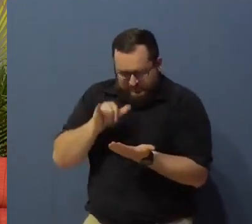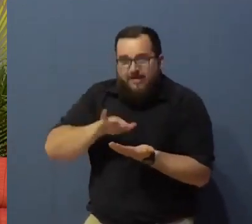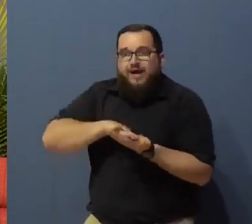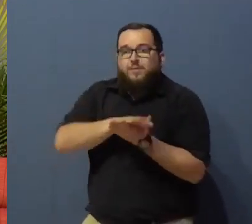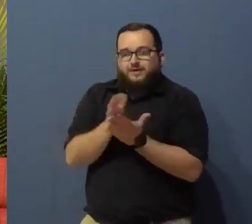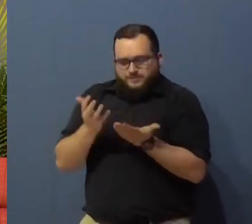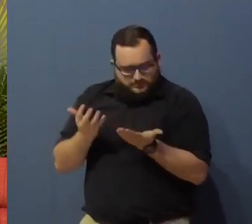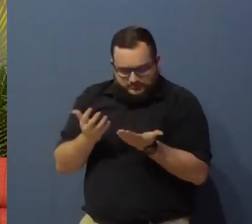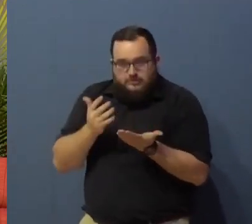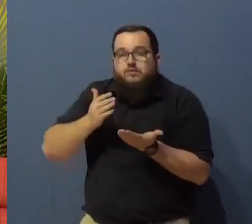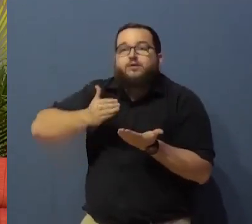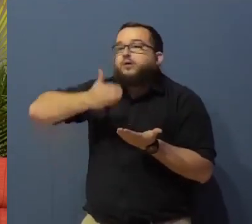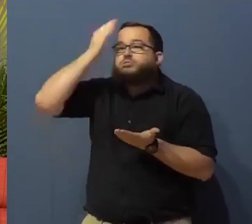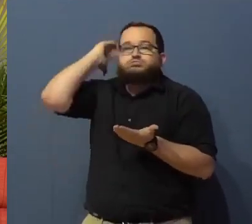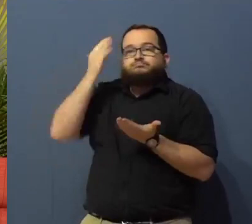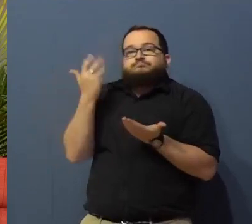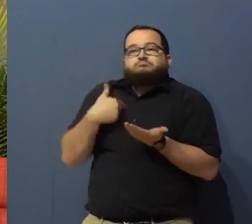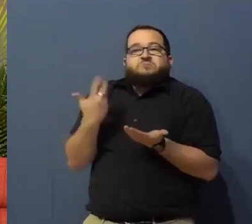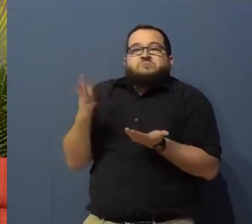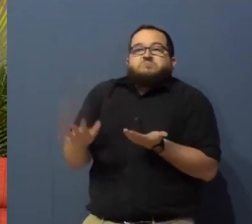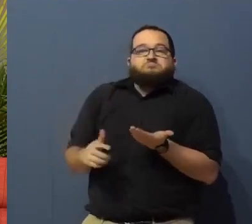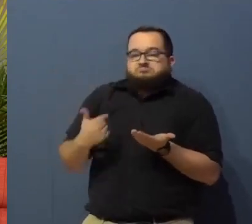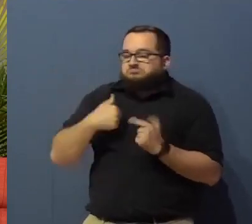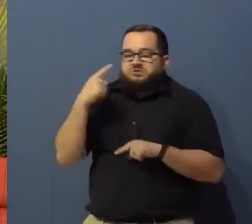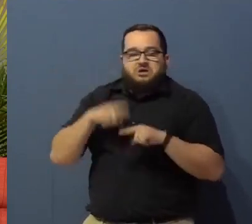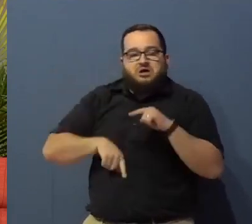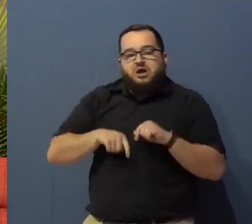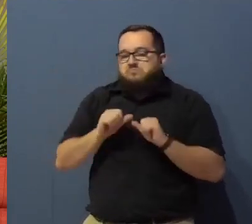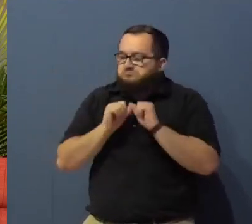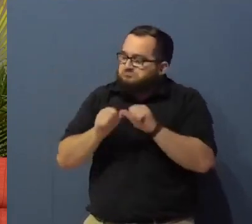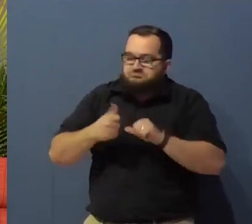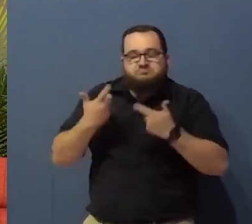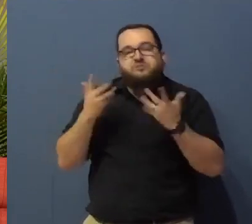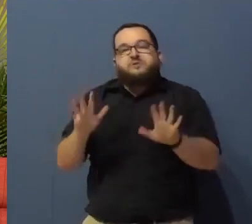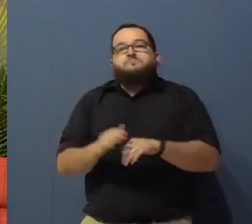like too much, like more than I can bear.